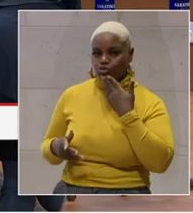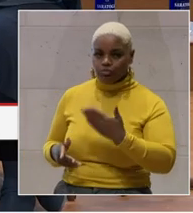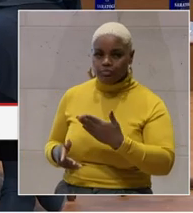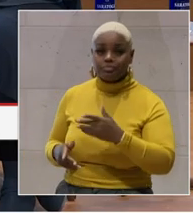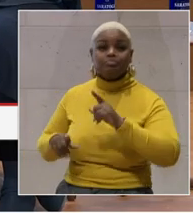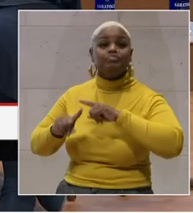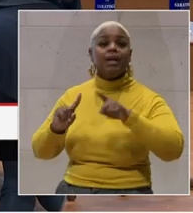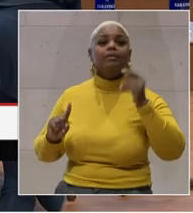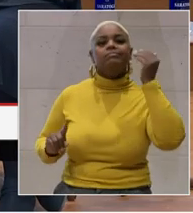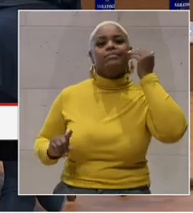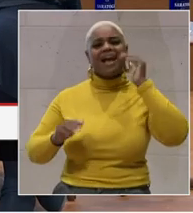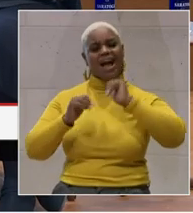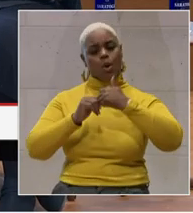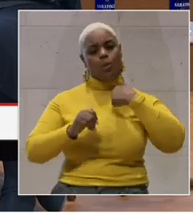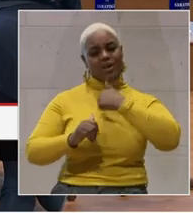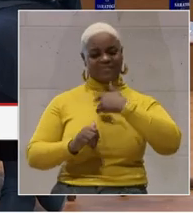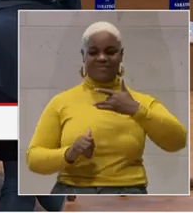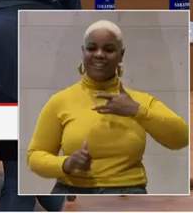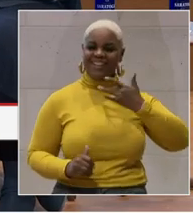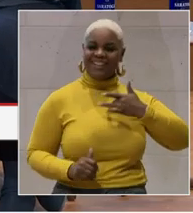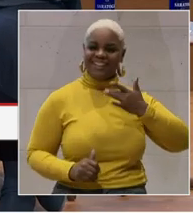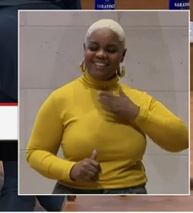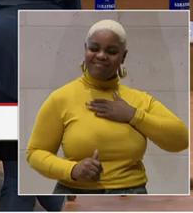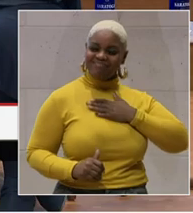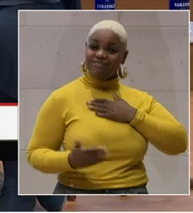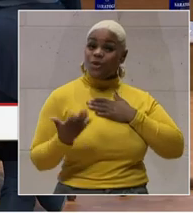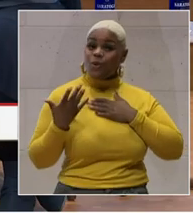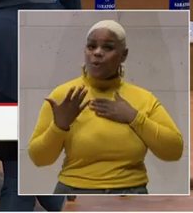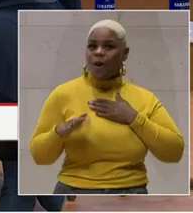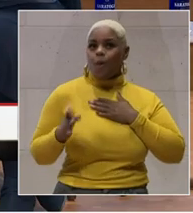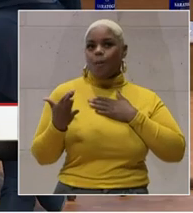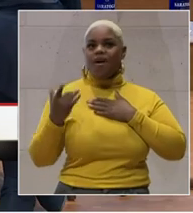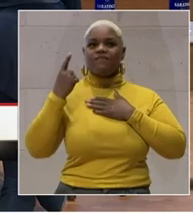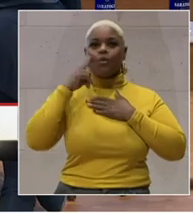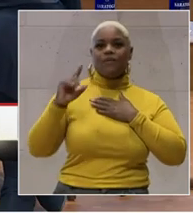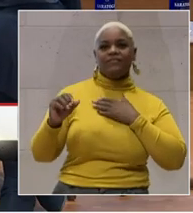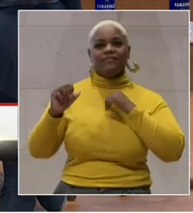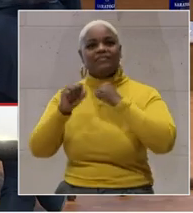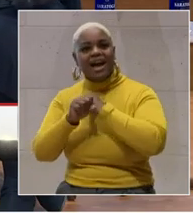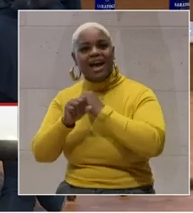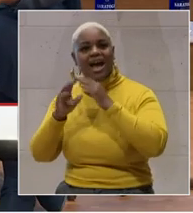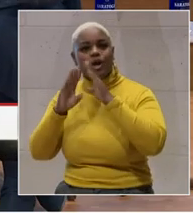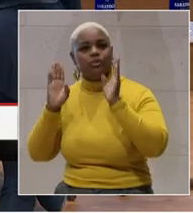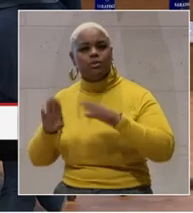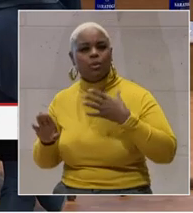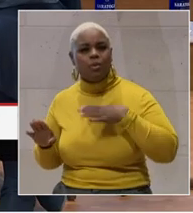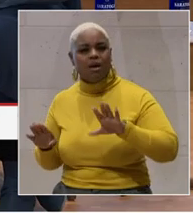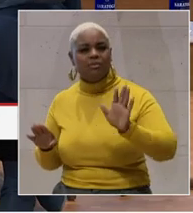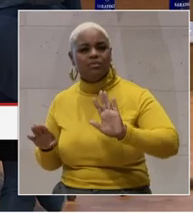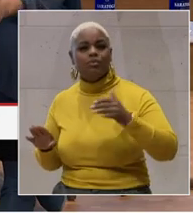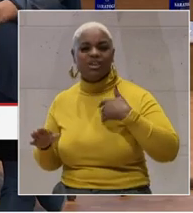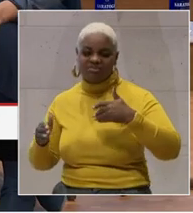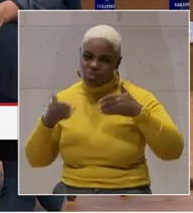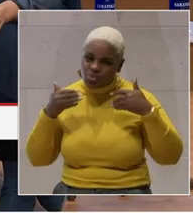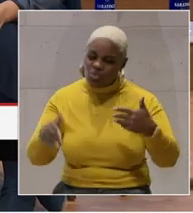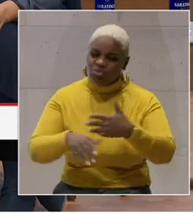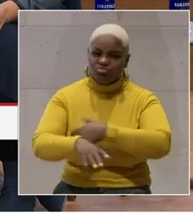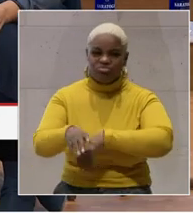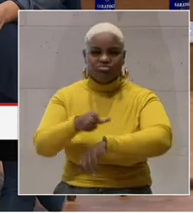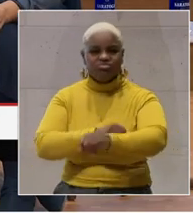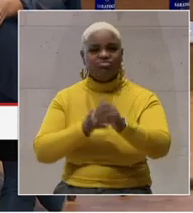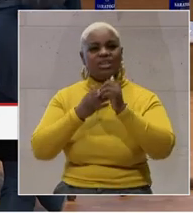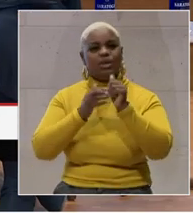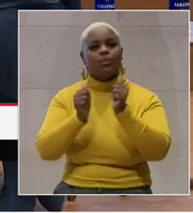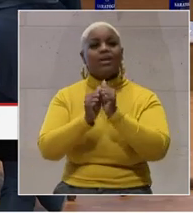don't we shouldn't wait for the fight to come to us on housing. So let's go to agencies. Let's go to a